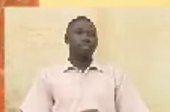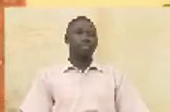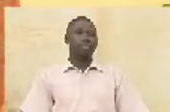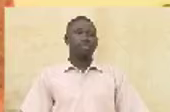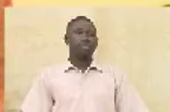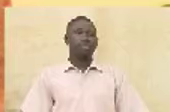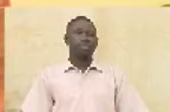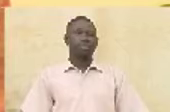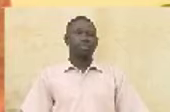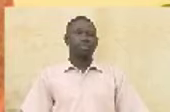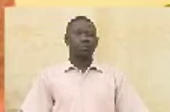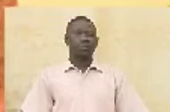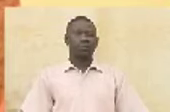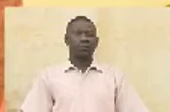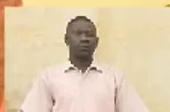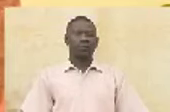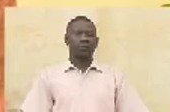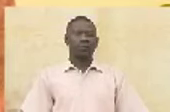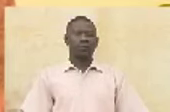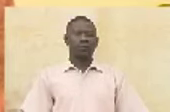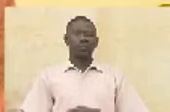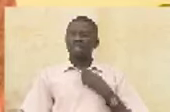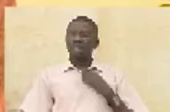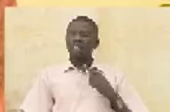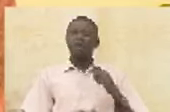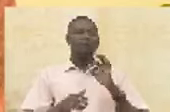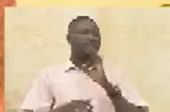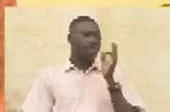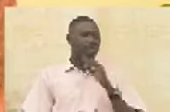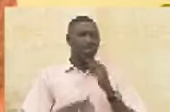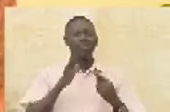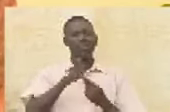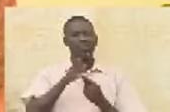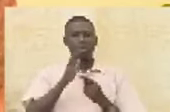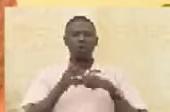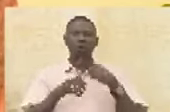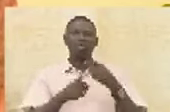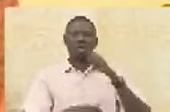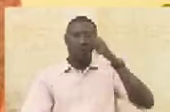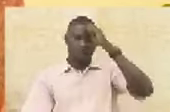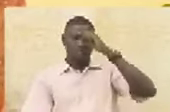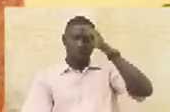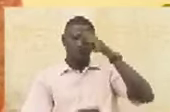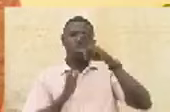Taking into consideration the importance of naming ceremonies in our culture.